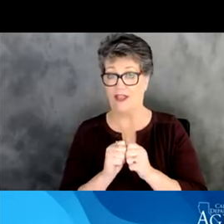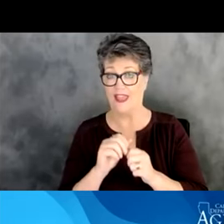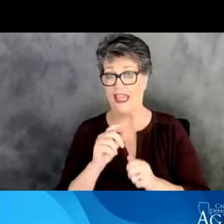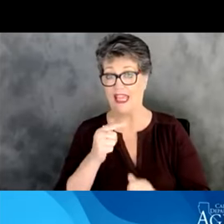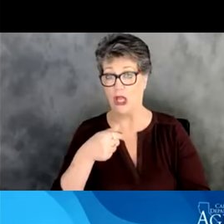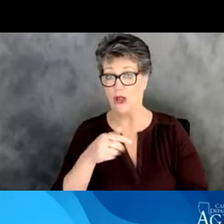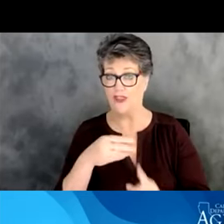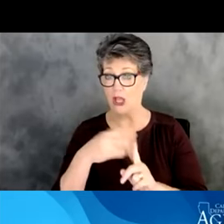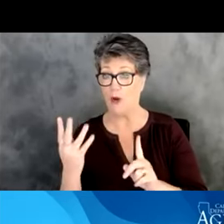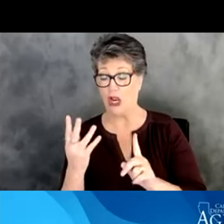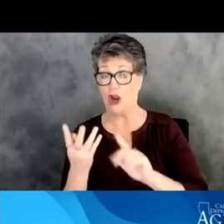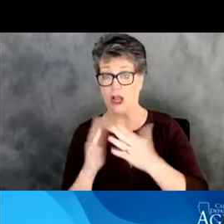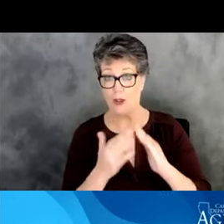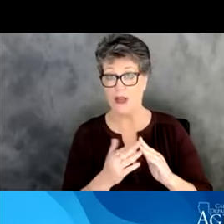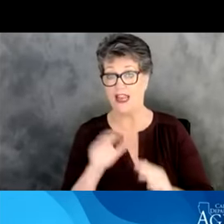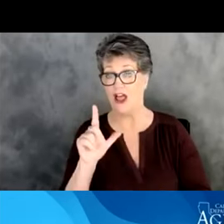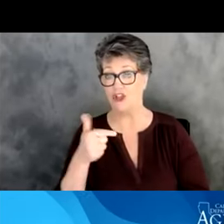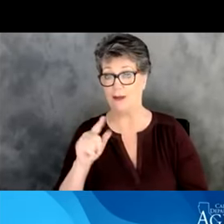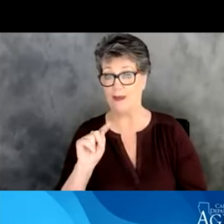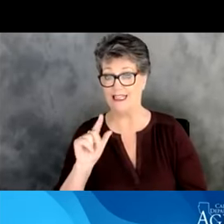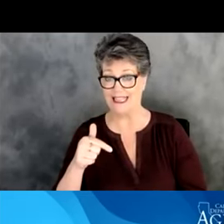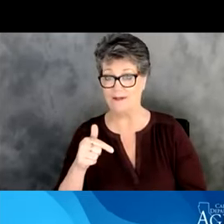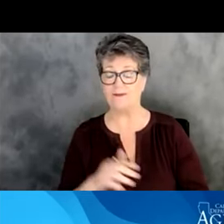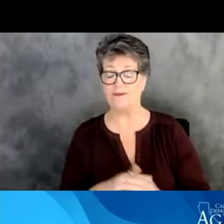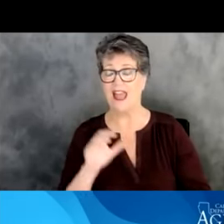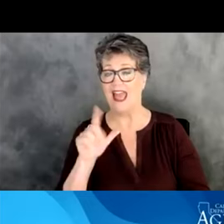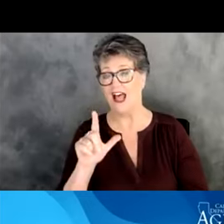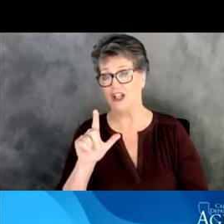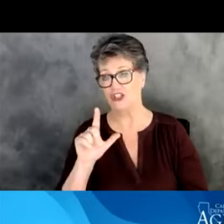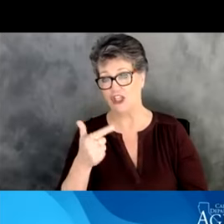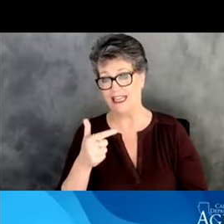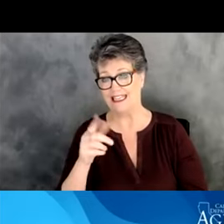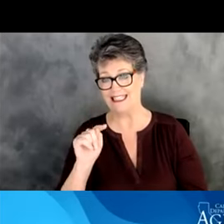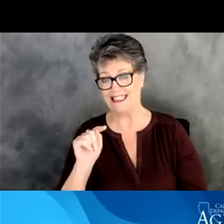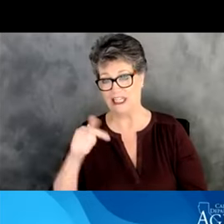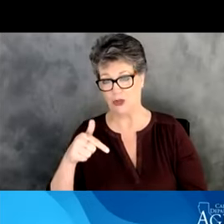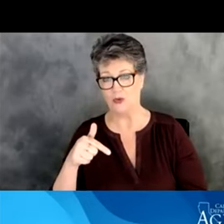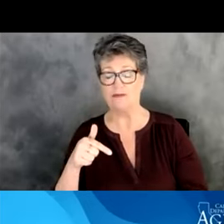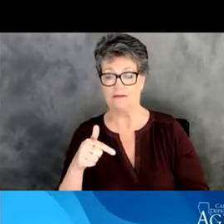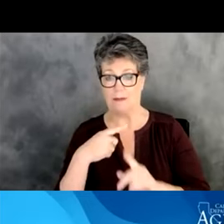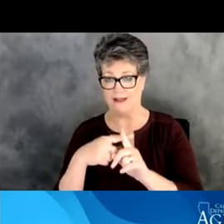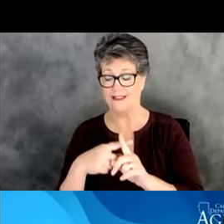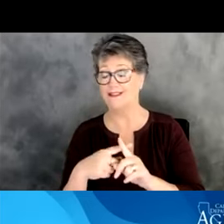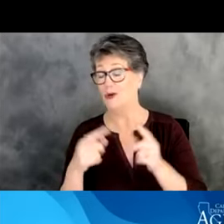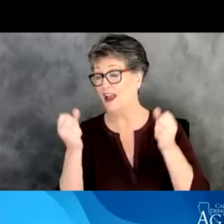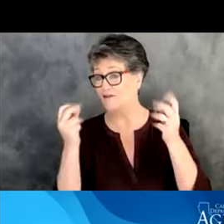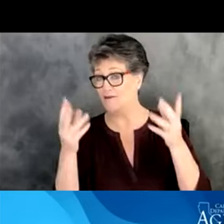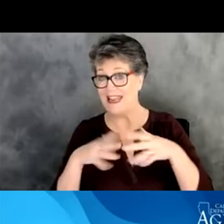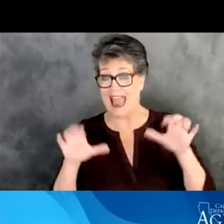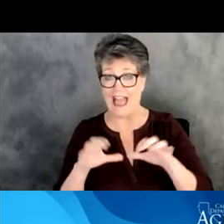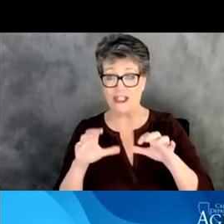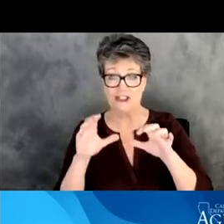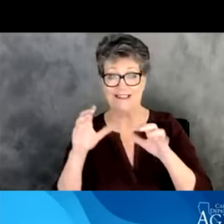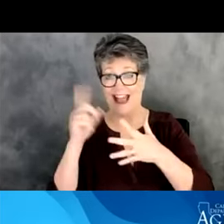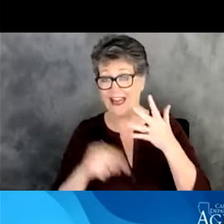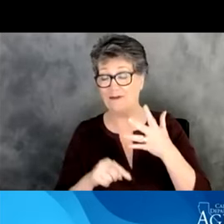LGBTQ+. So grateful for at least those two conversations and many, many more. Always have many action items and many learnings from our time